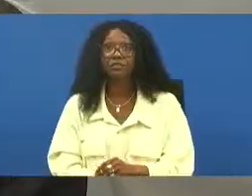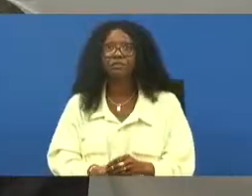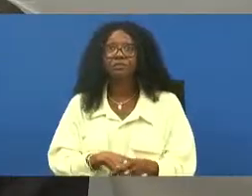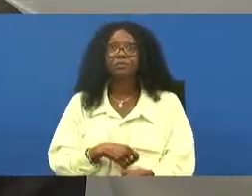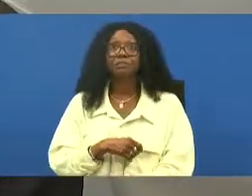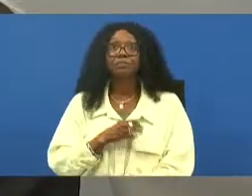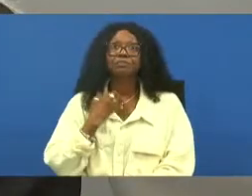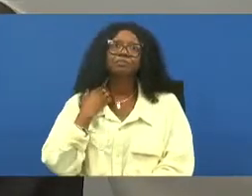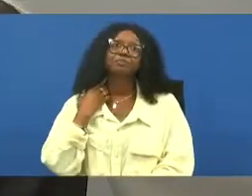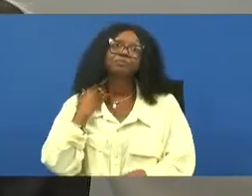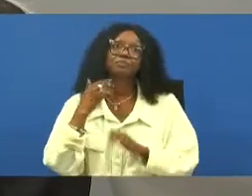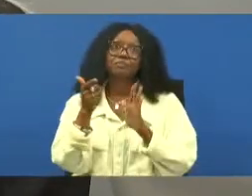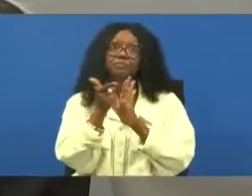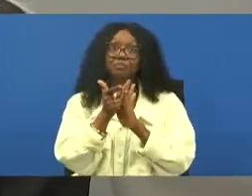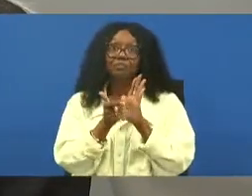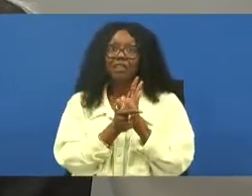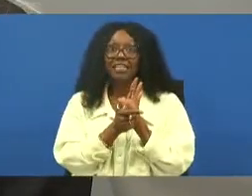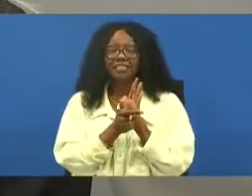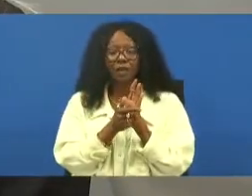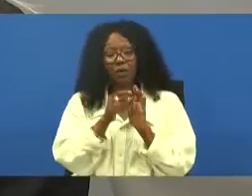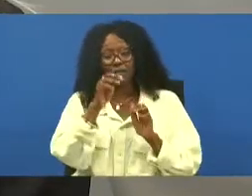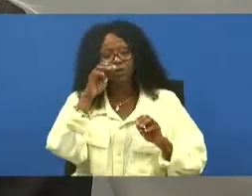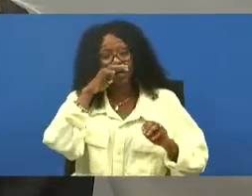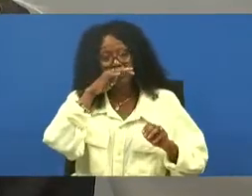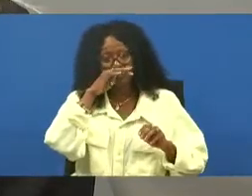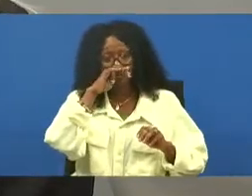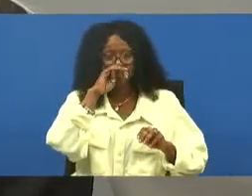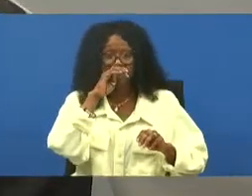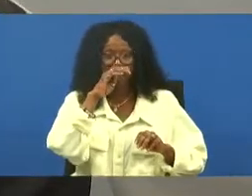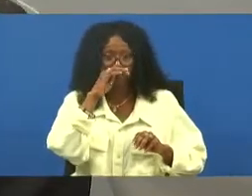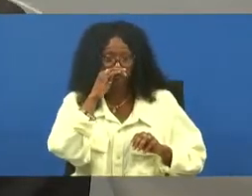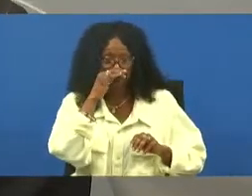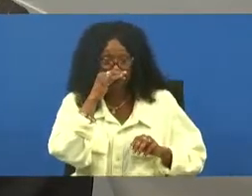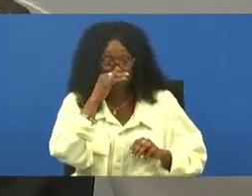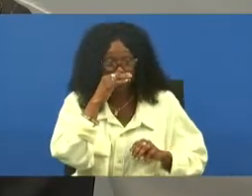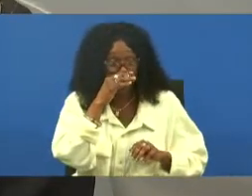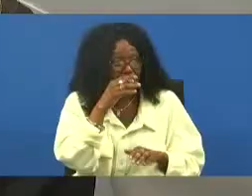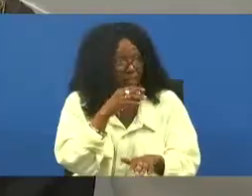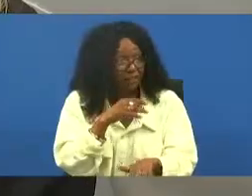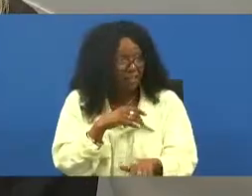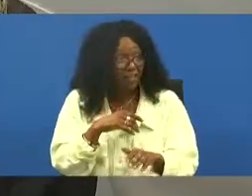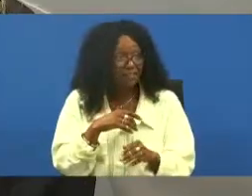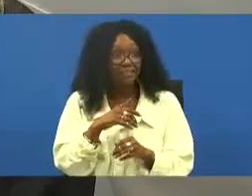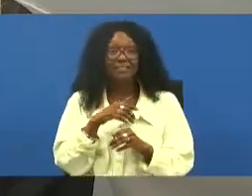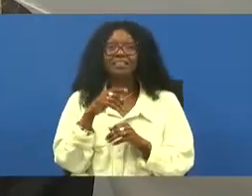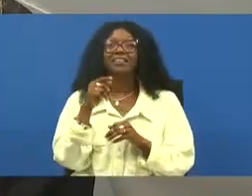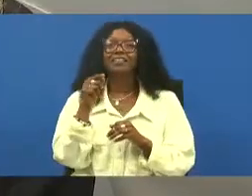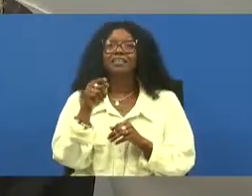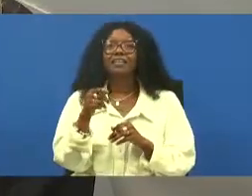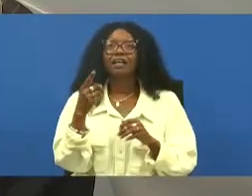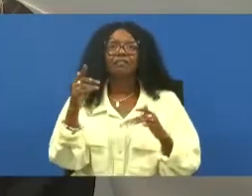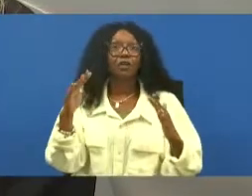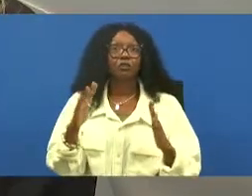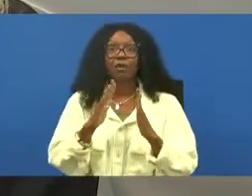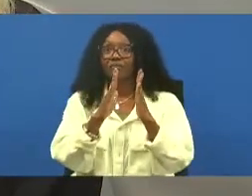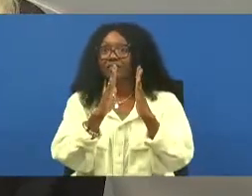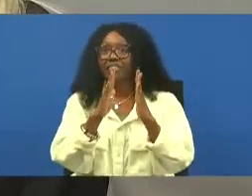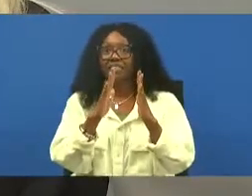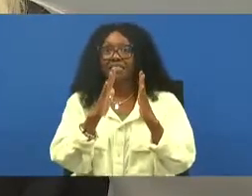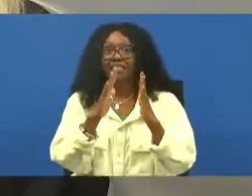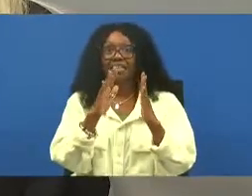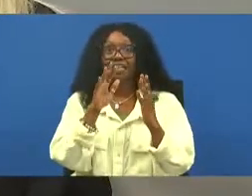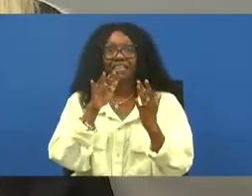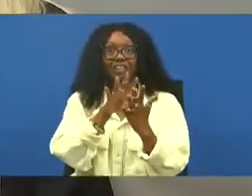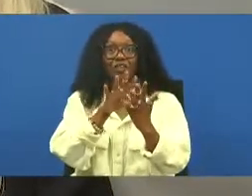that attorneys in certain positions would rarely put themselves in any kind of ethical confrontation based on these